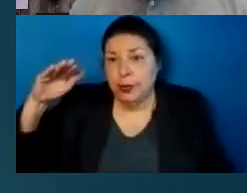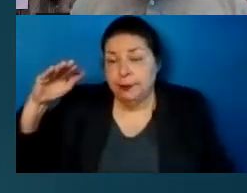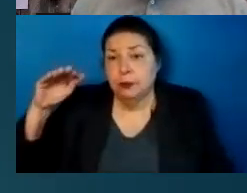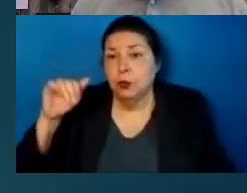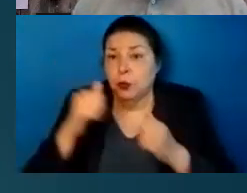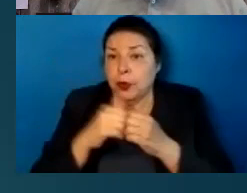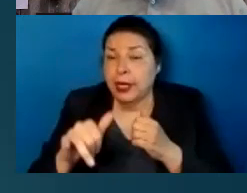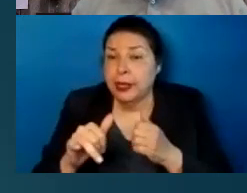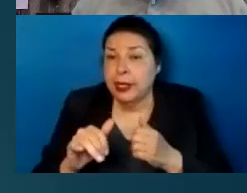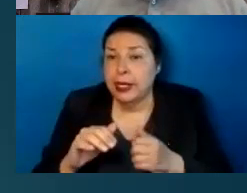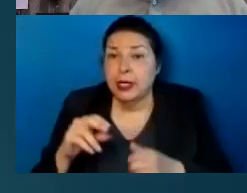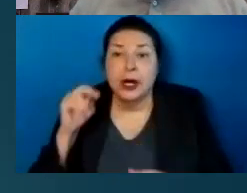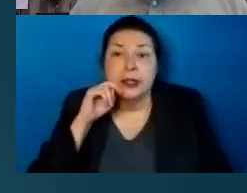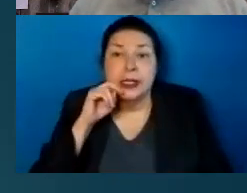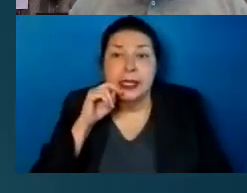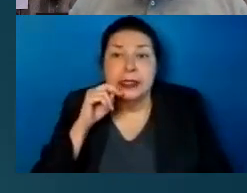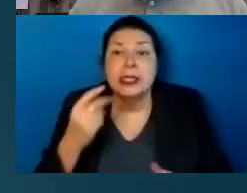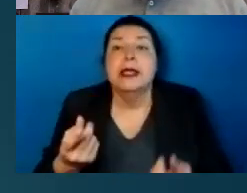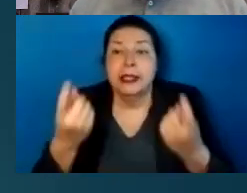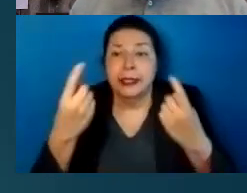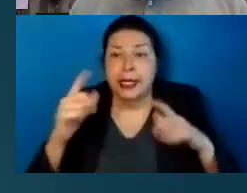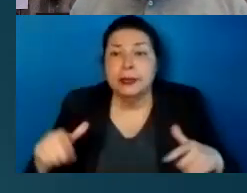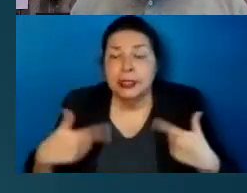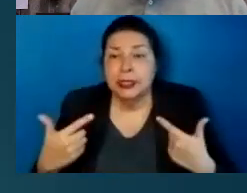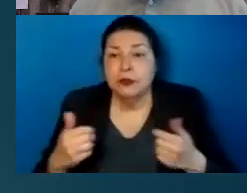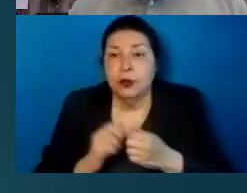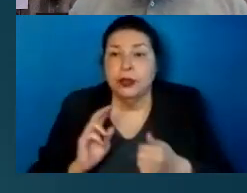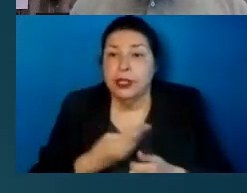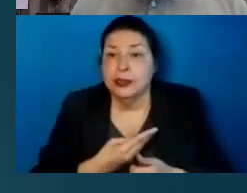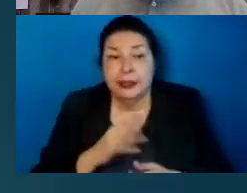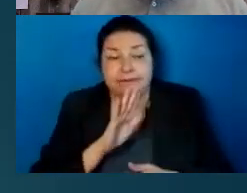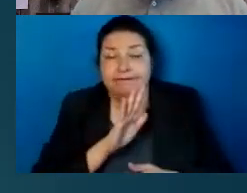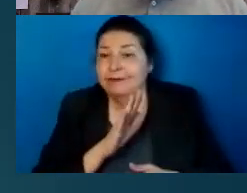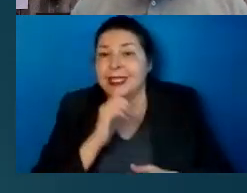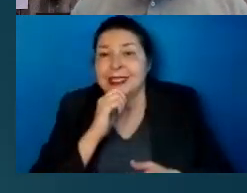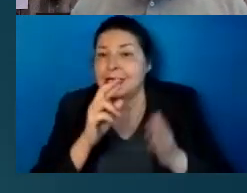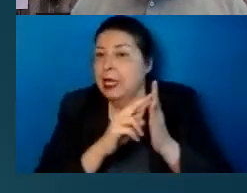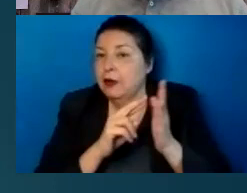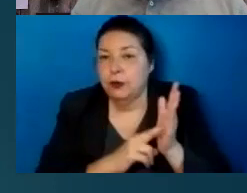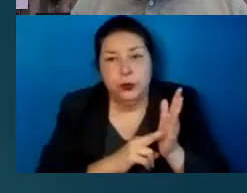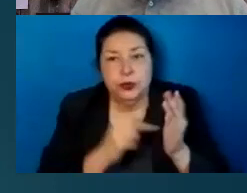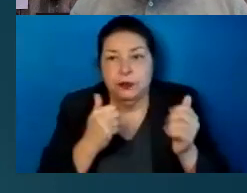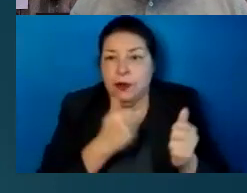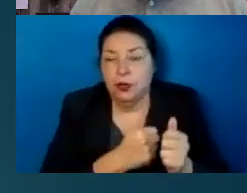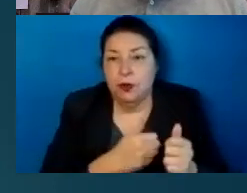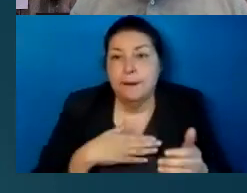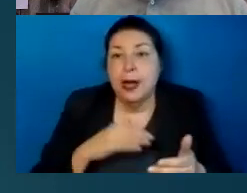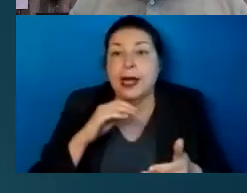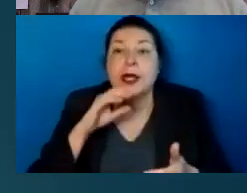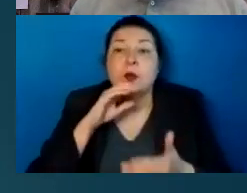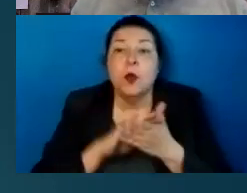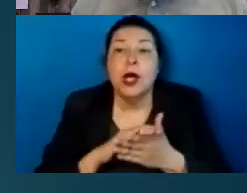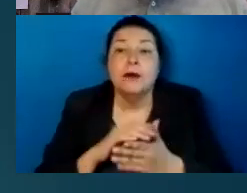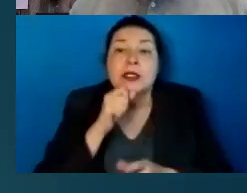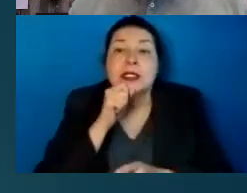us, and she came from a very unstructured environment. My wife's sister, there